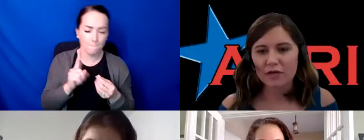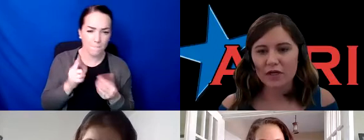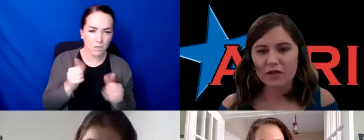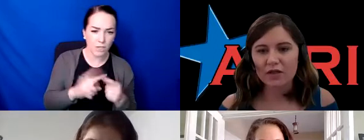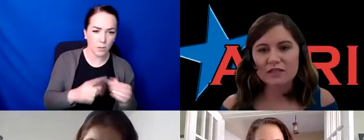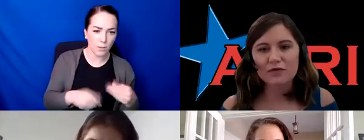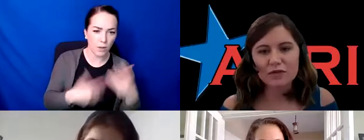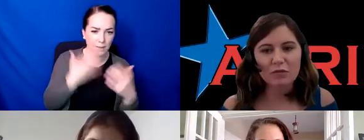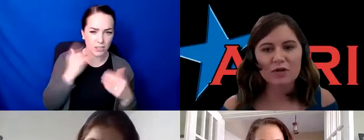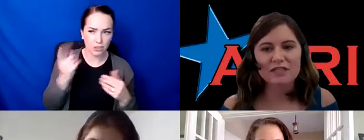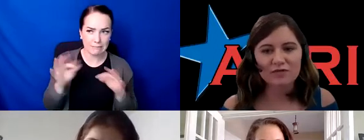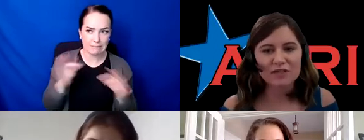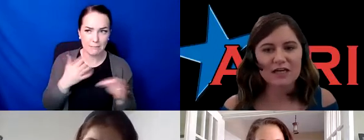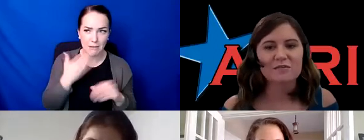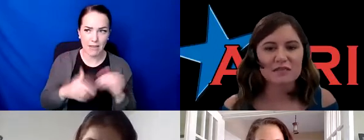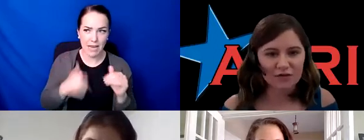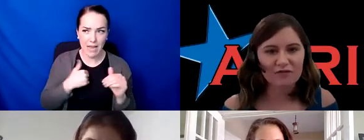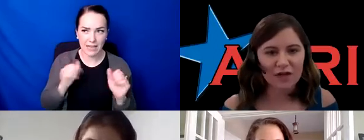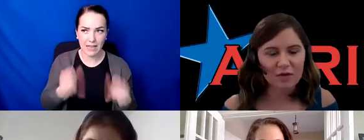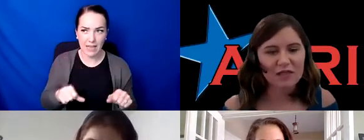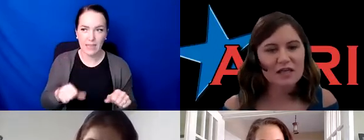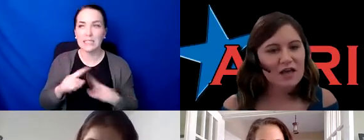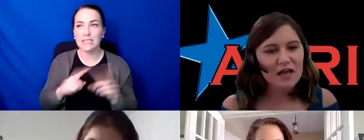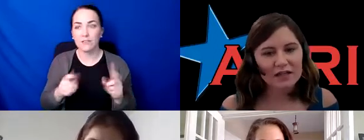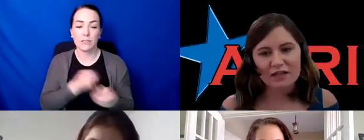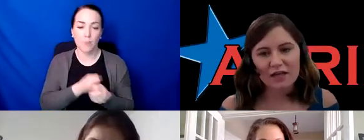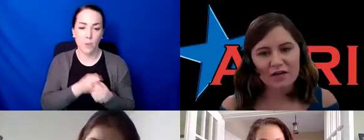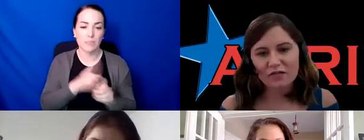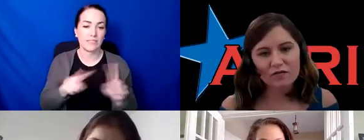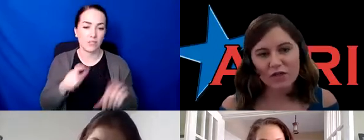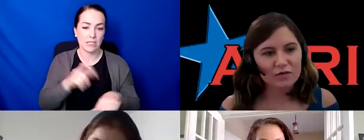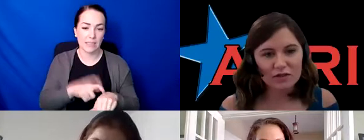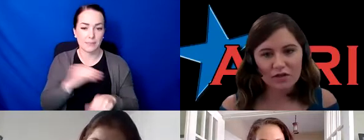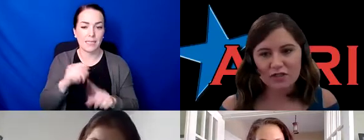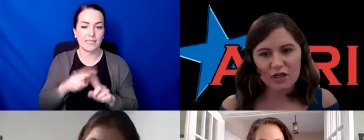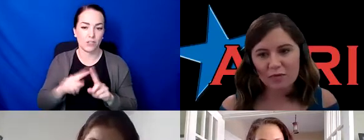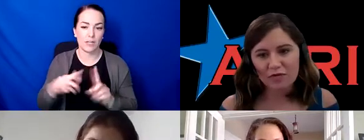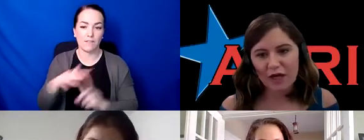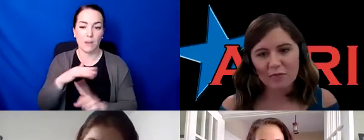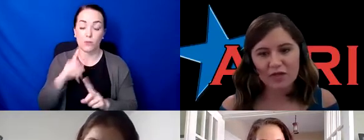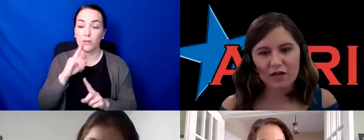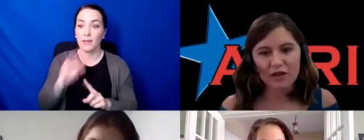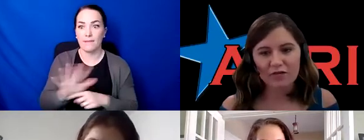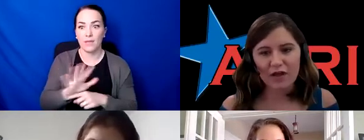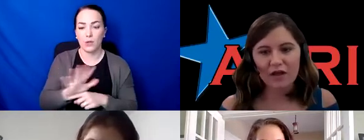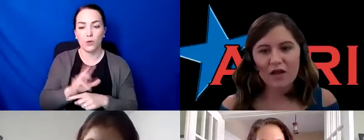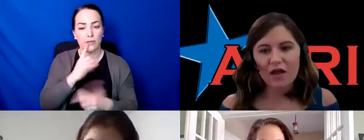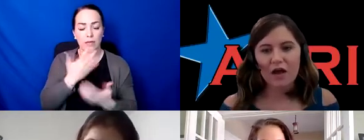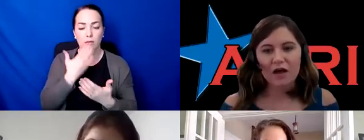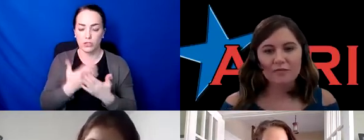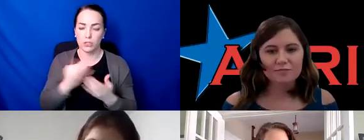it better than I could. Different supports at different times and different environments. I think that video does a great job of capturing a lot of